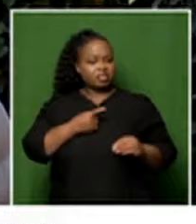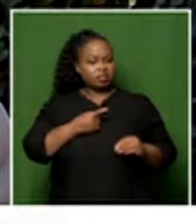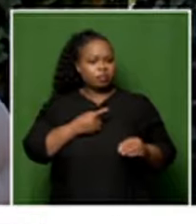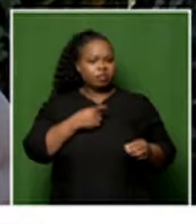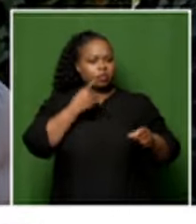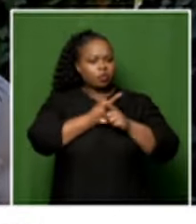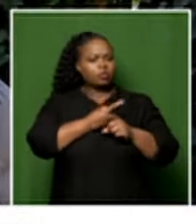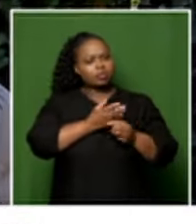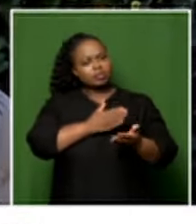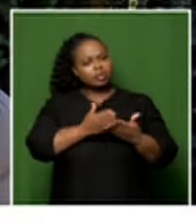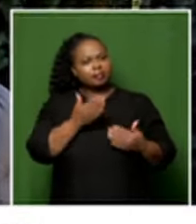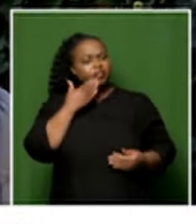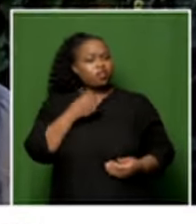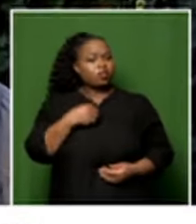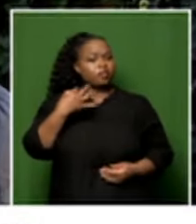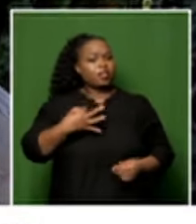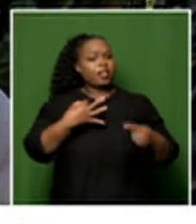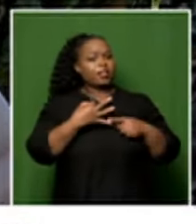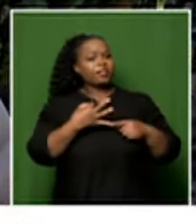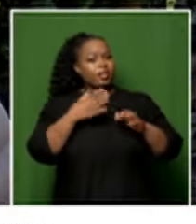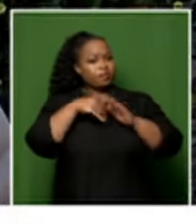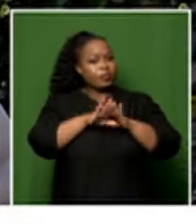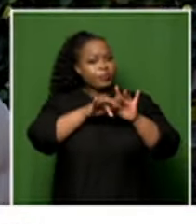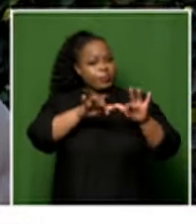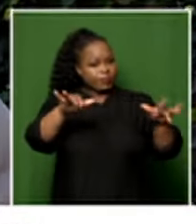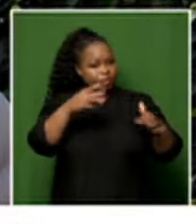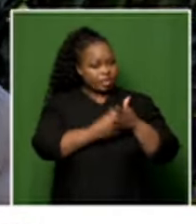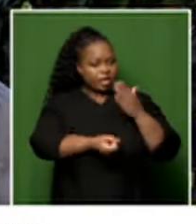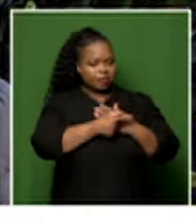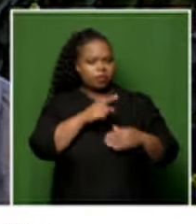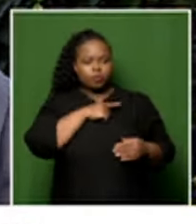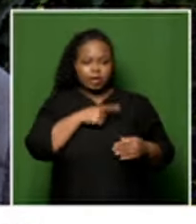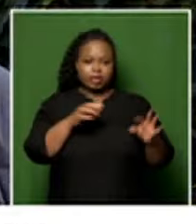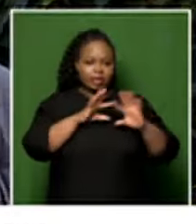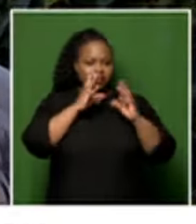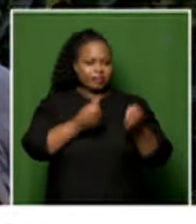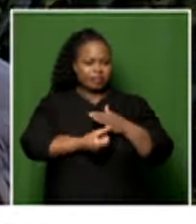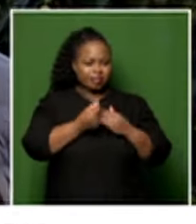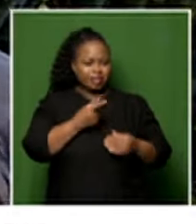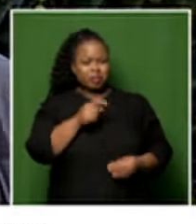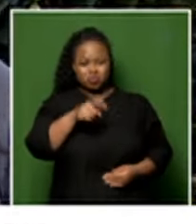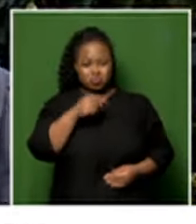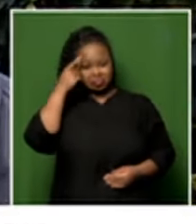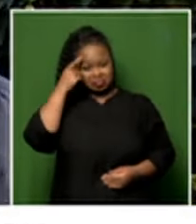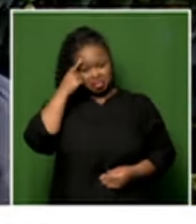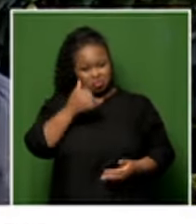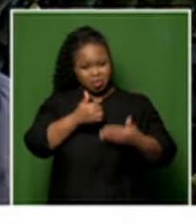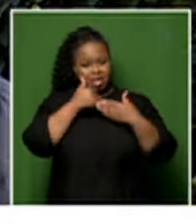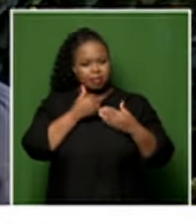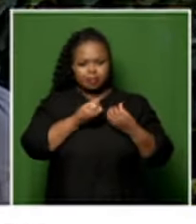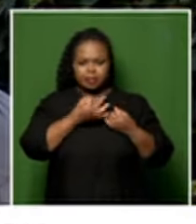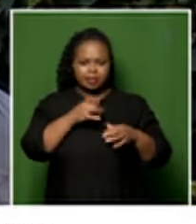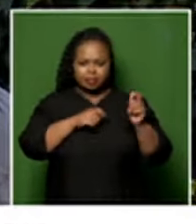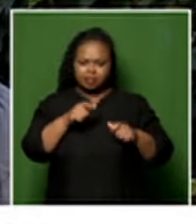third wave. What do you think of that? I mean, amid this vaccination process that's underway, how do you think this is going to help a lot